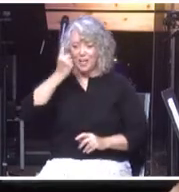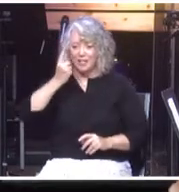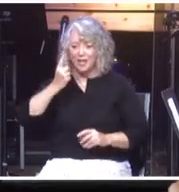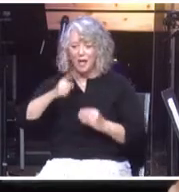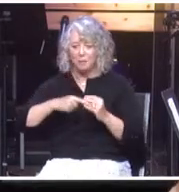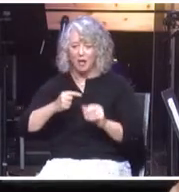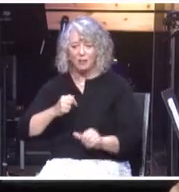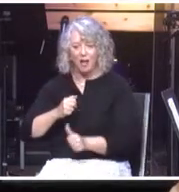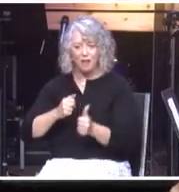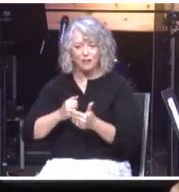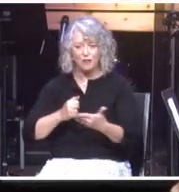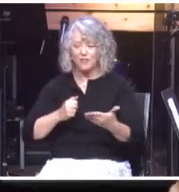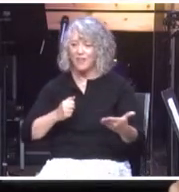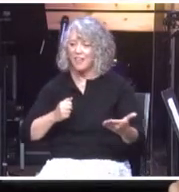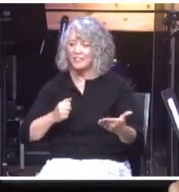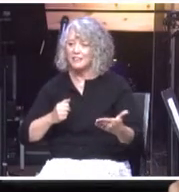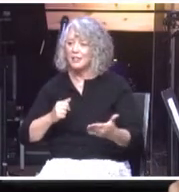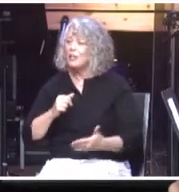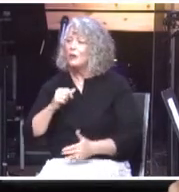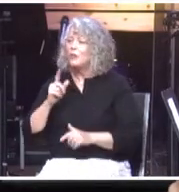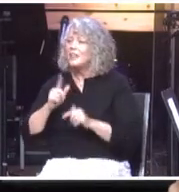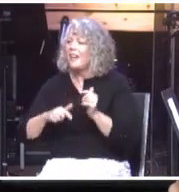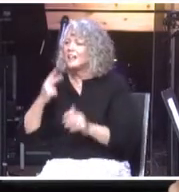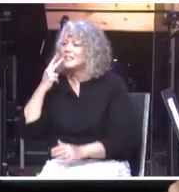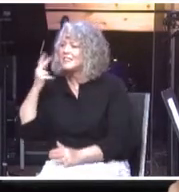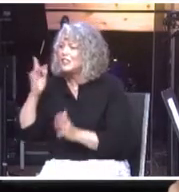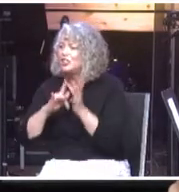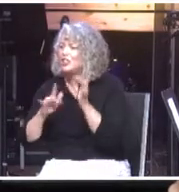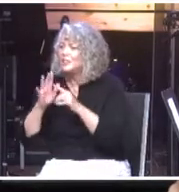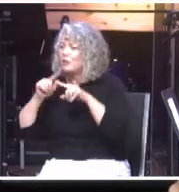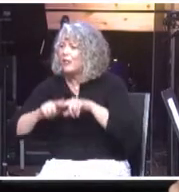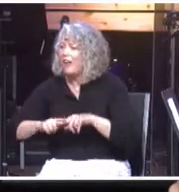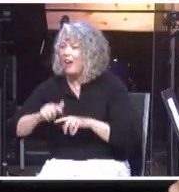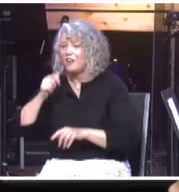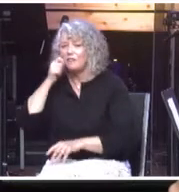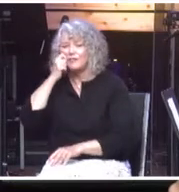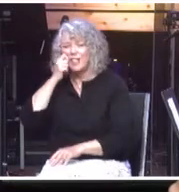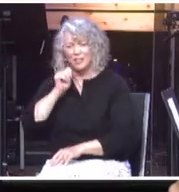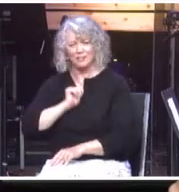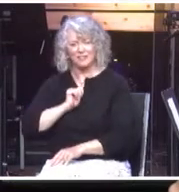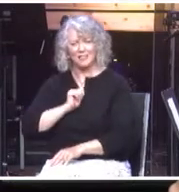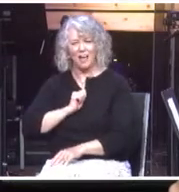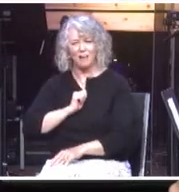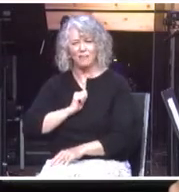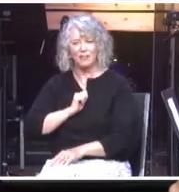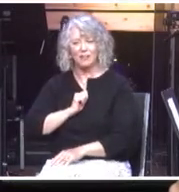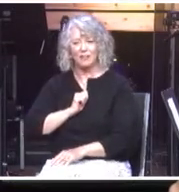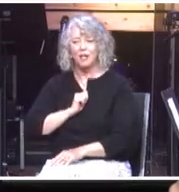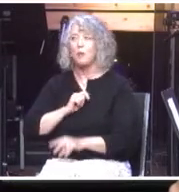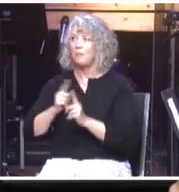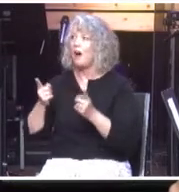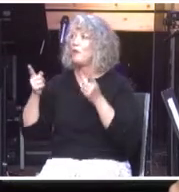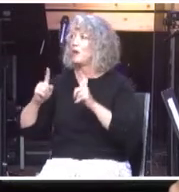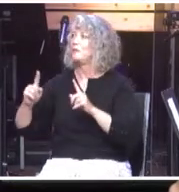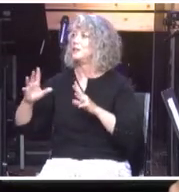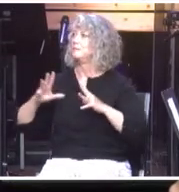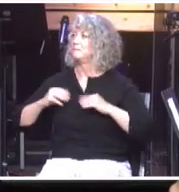No, we never see Jesus by the light of ourselves, but we see ourselves in the light of Jesus.